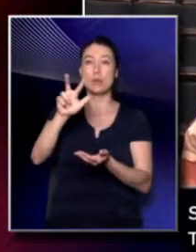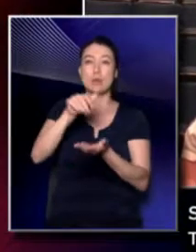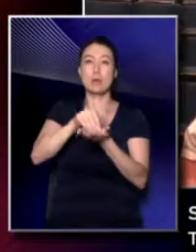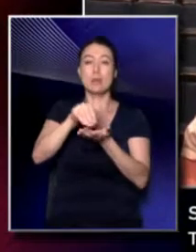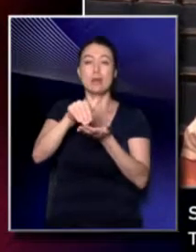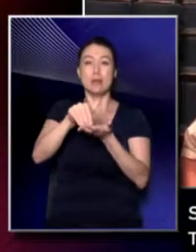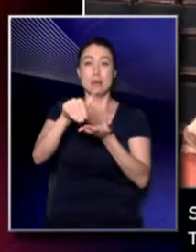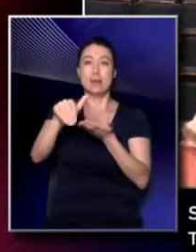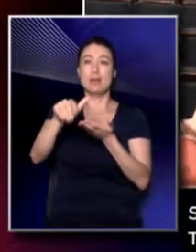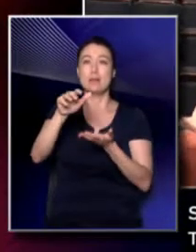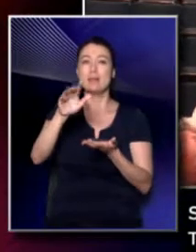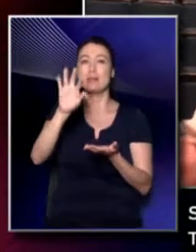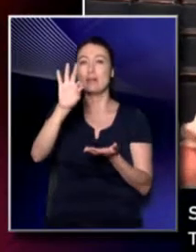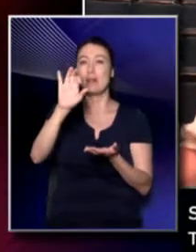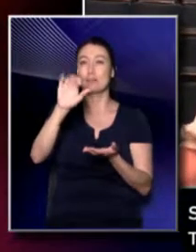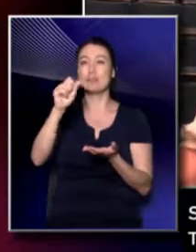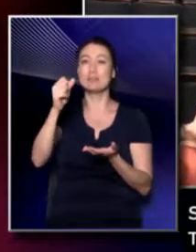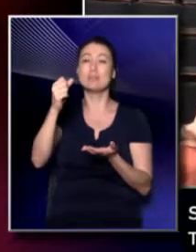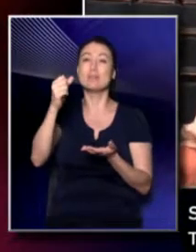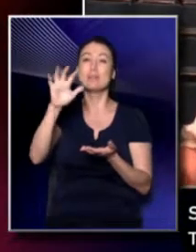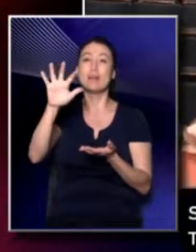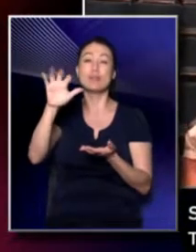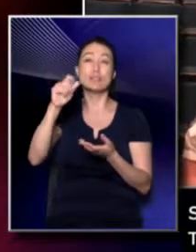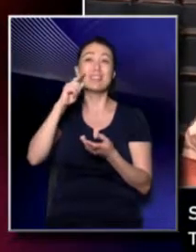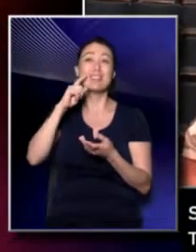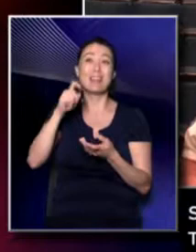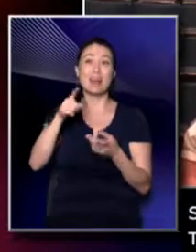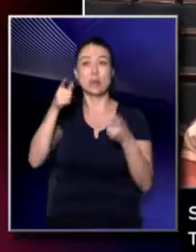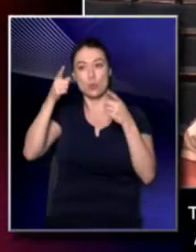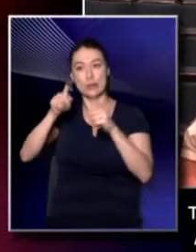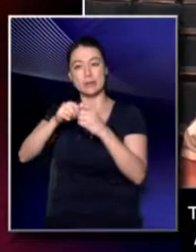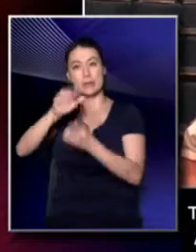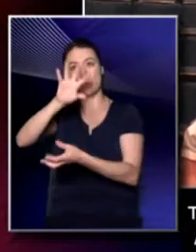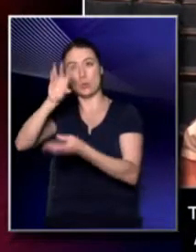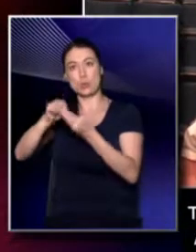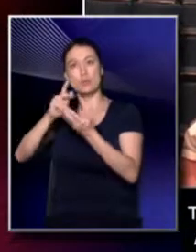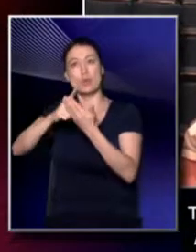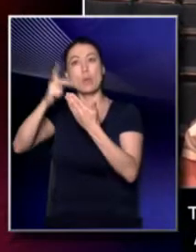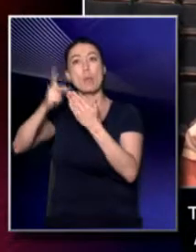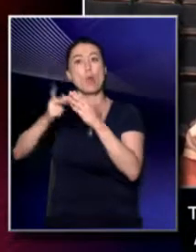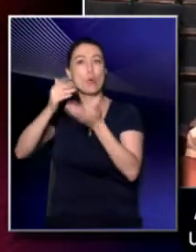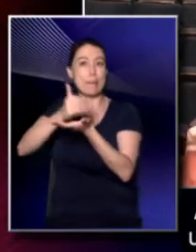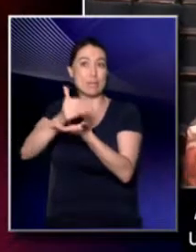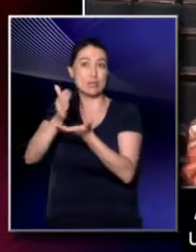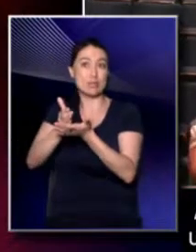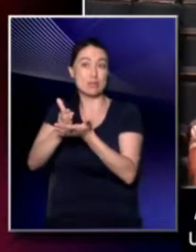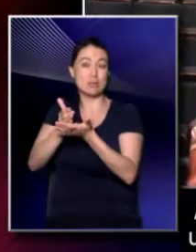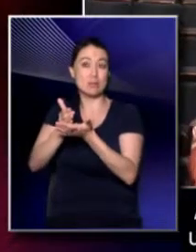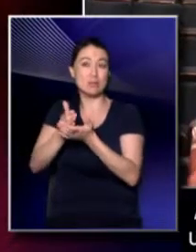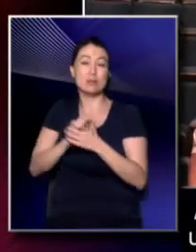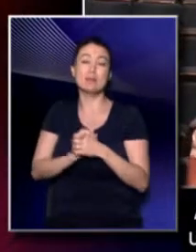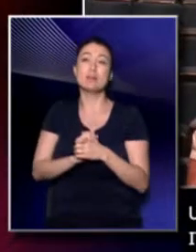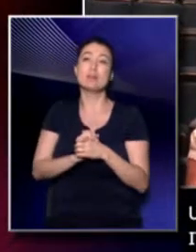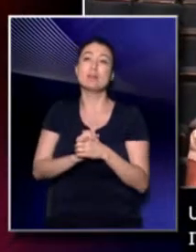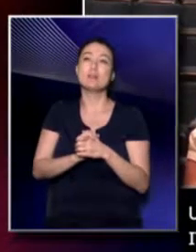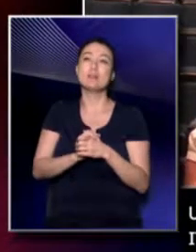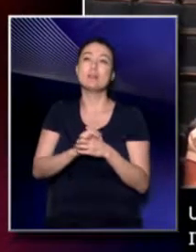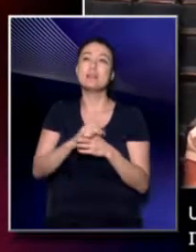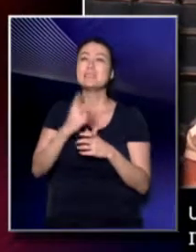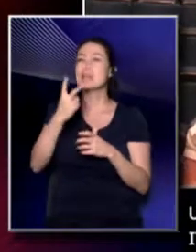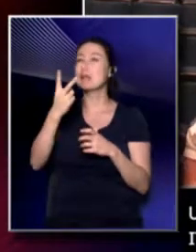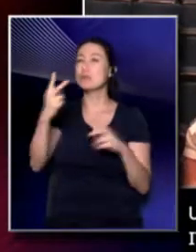$33,911,500 agrees with the agency totals under the program budget. It's really two ways of looking at the same